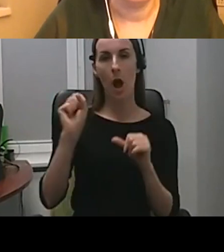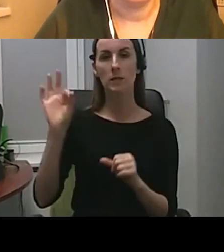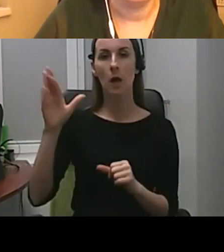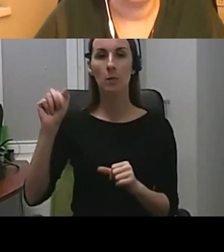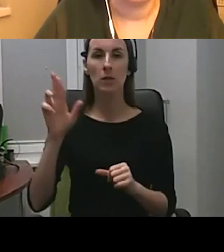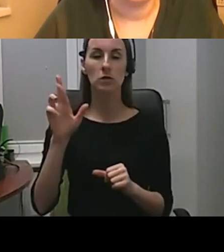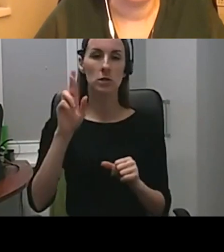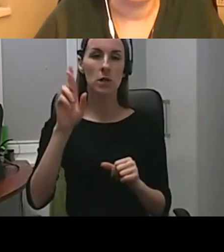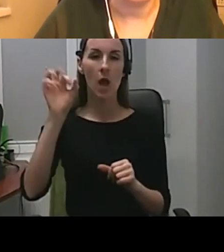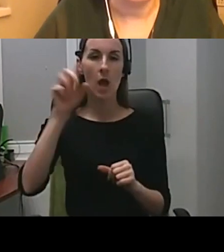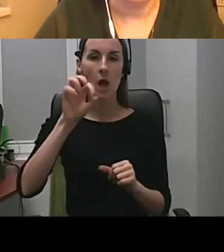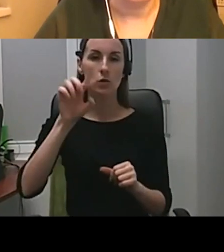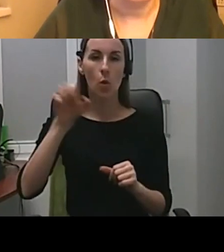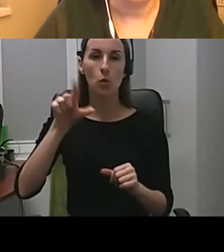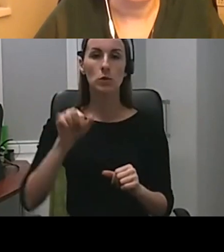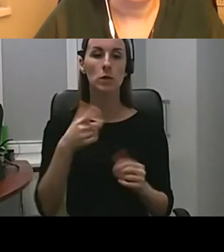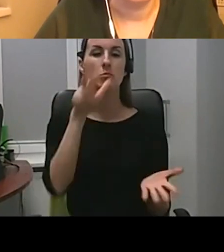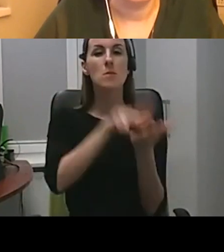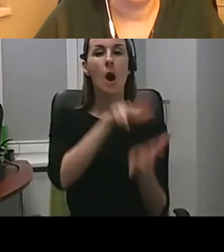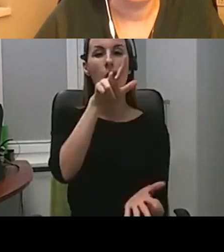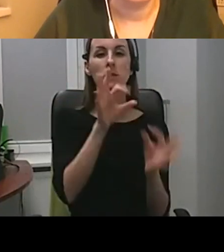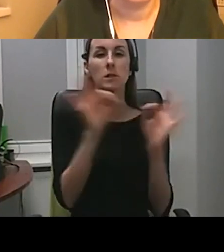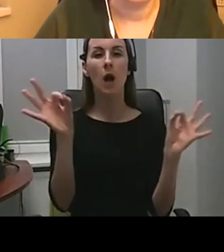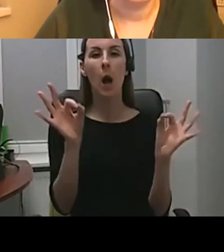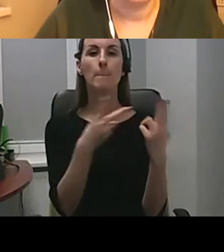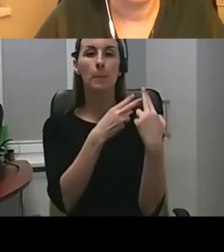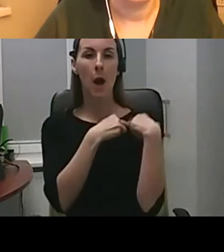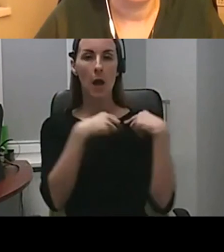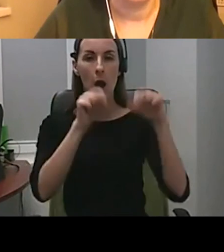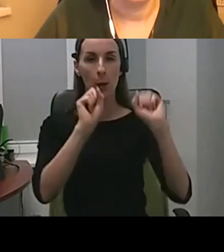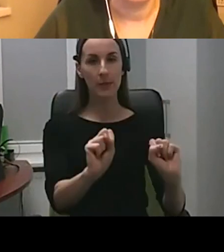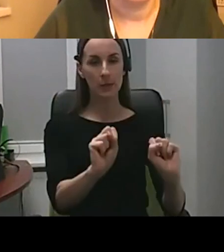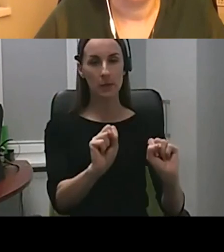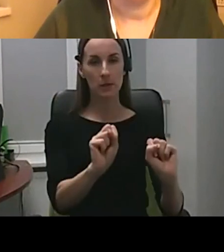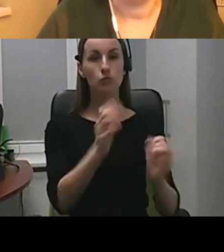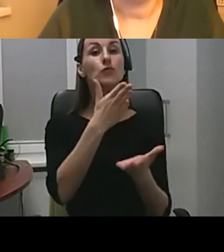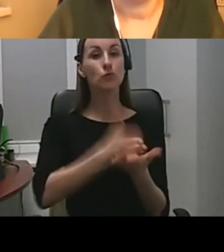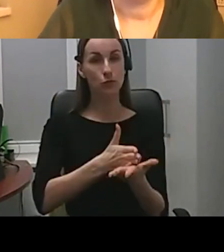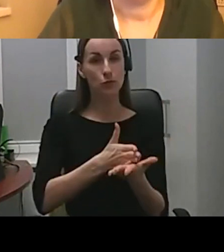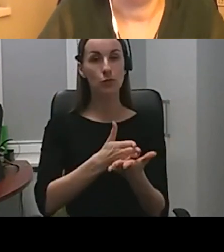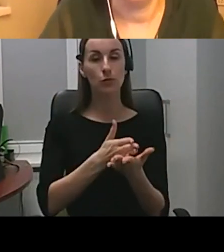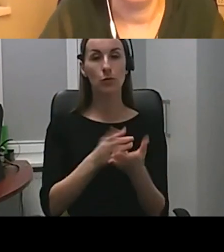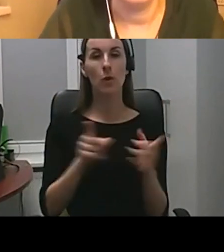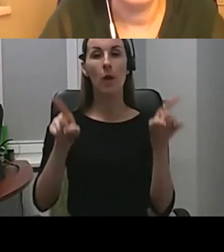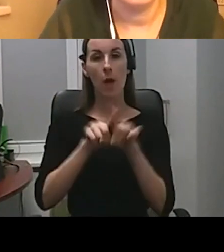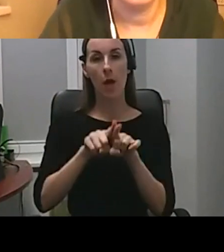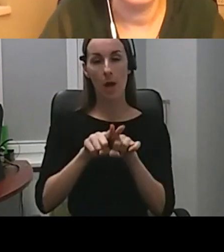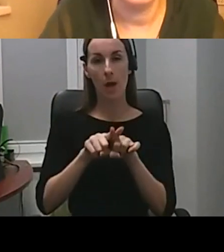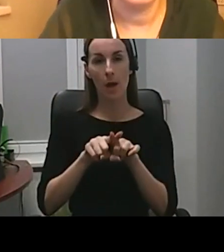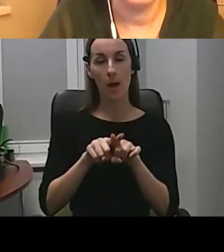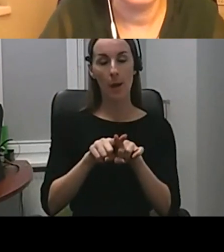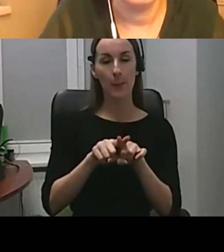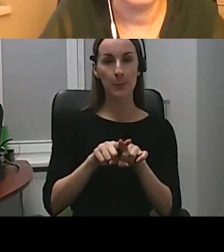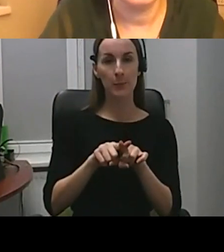the responsibility to protect does exist as a principle of United Nations. However, it has